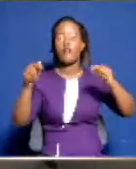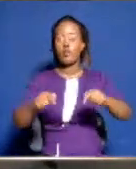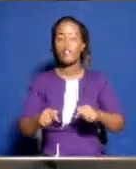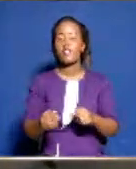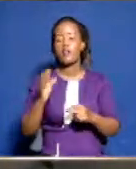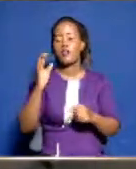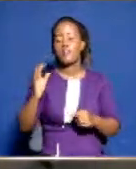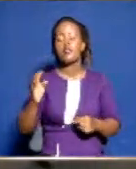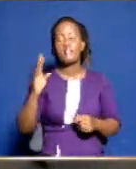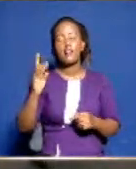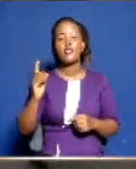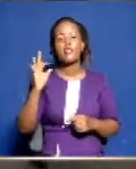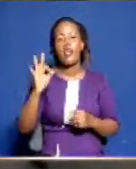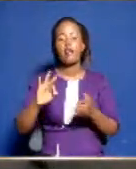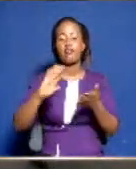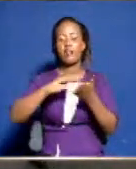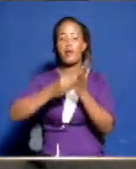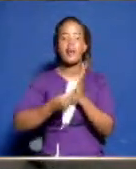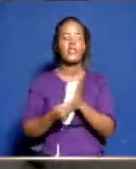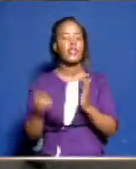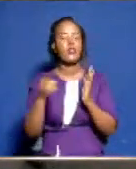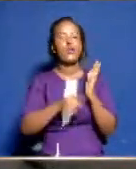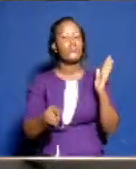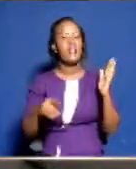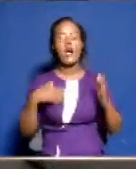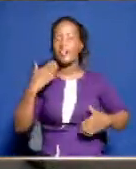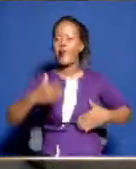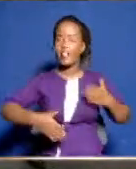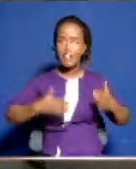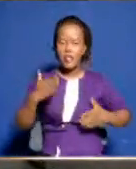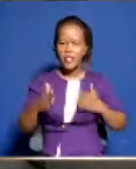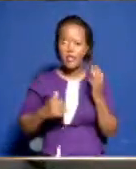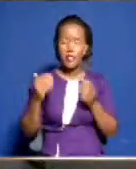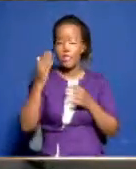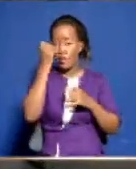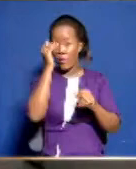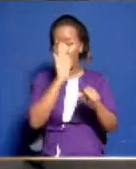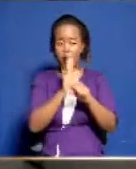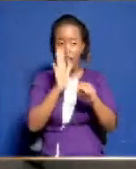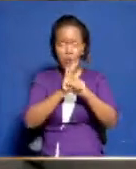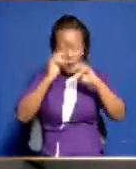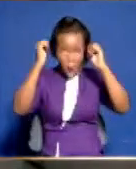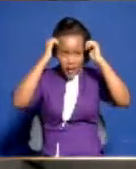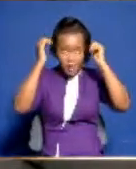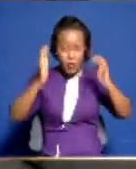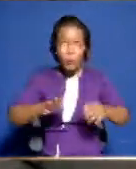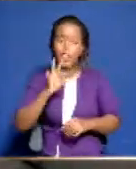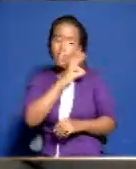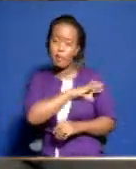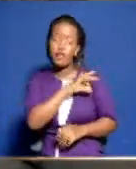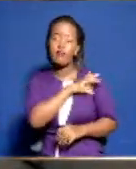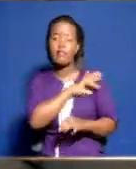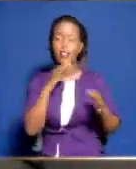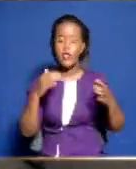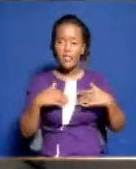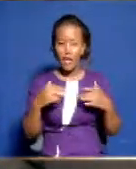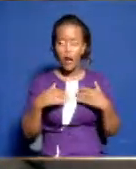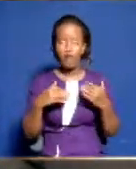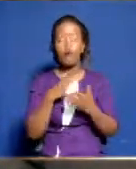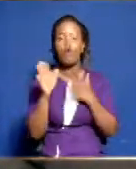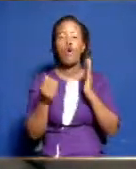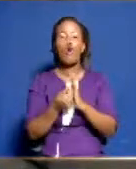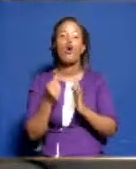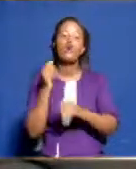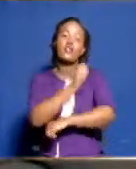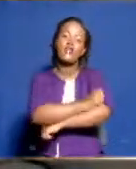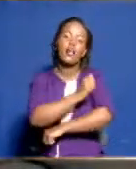CDF bursary funds, we are so excited that we'll have most of the students who have benefited going to be at school.